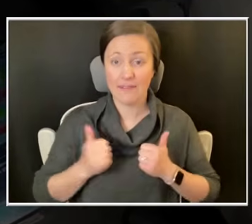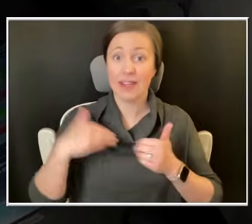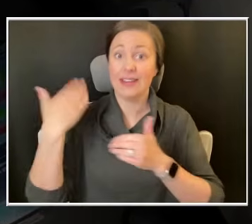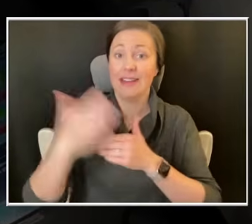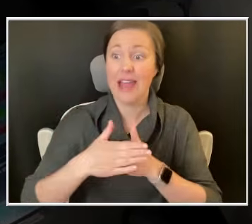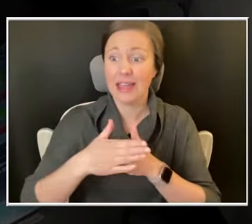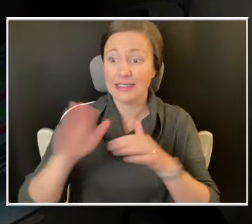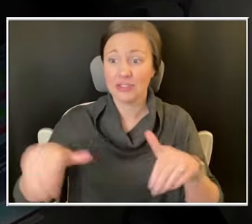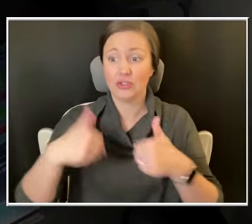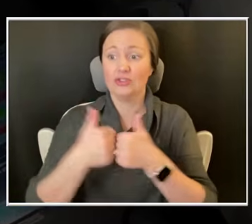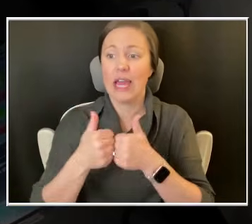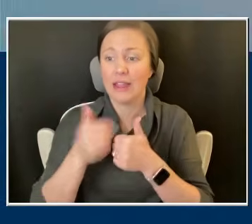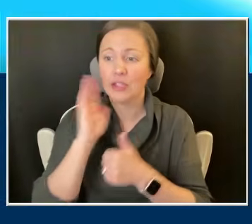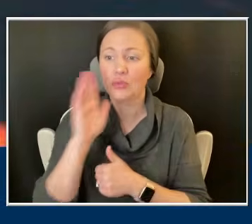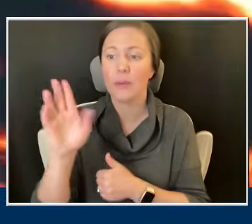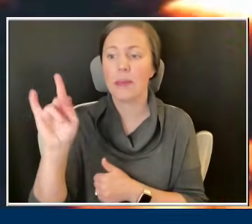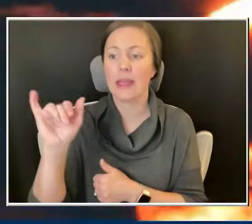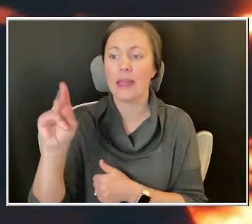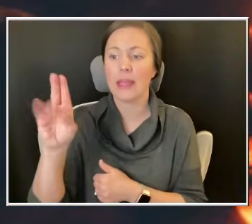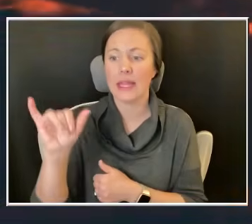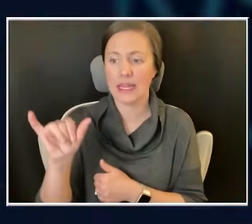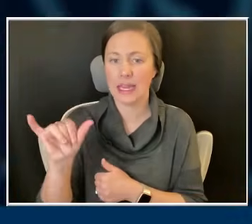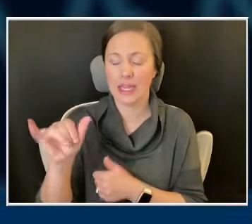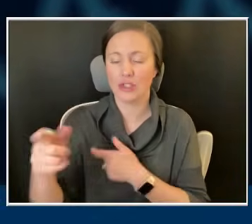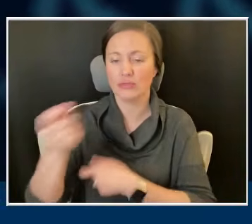kidney transplant.